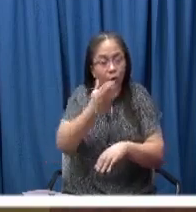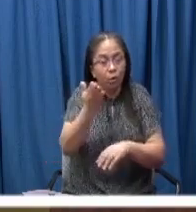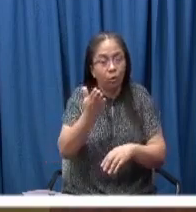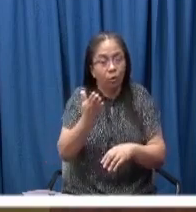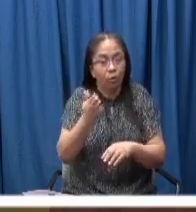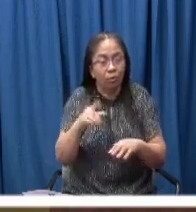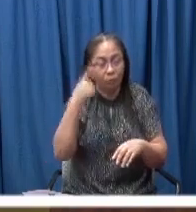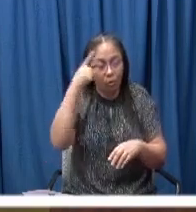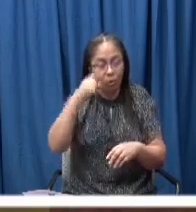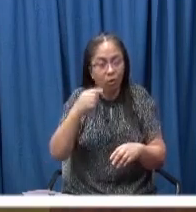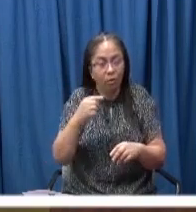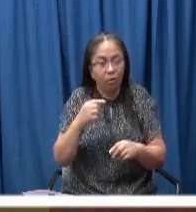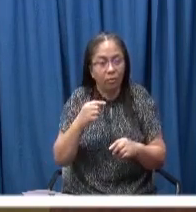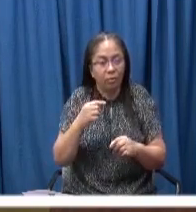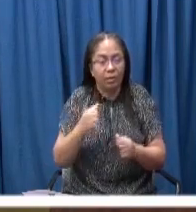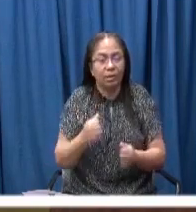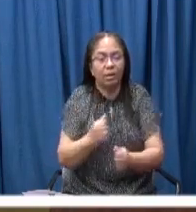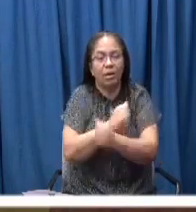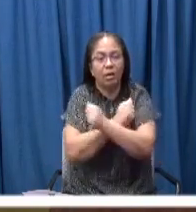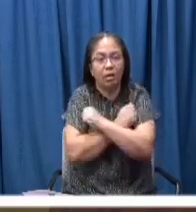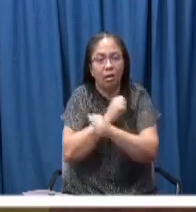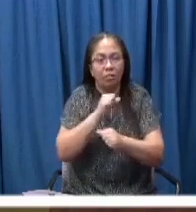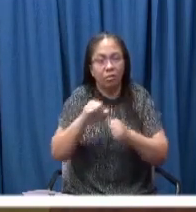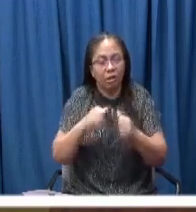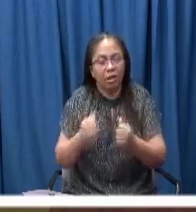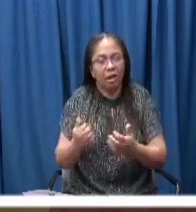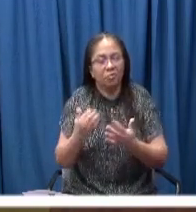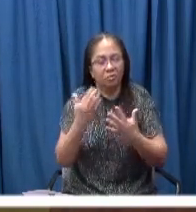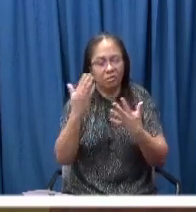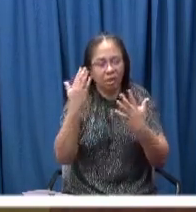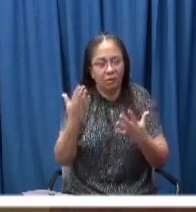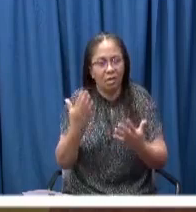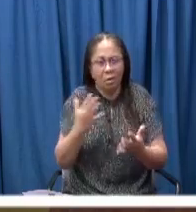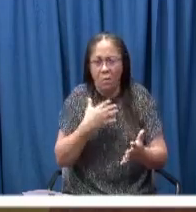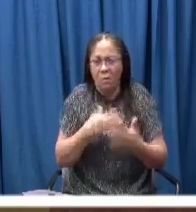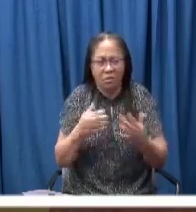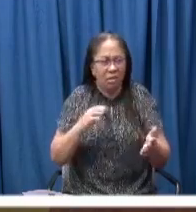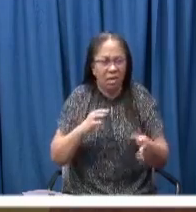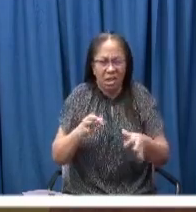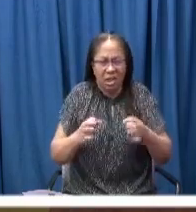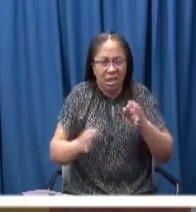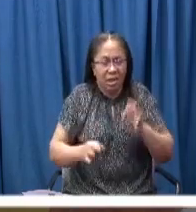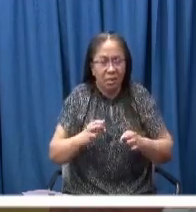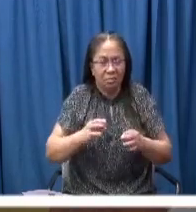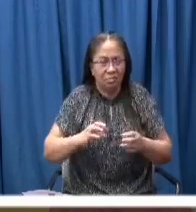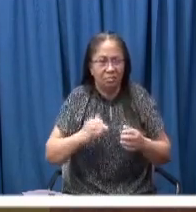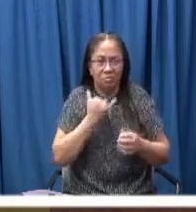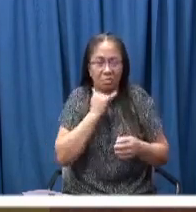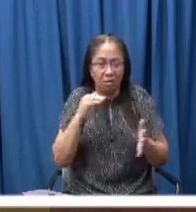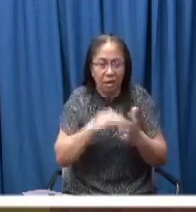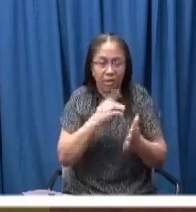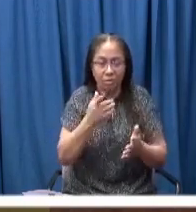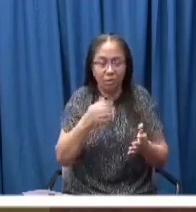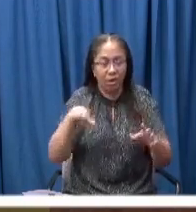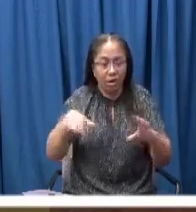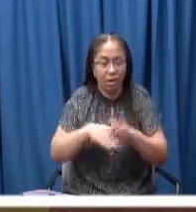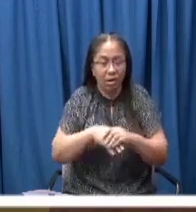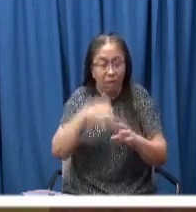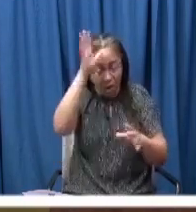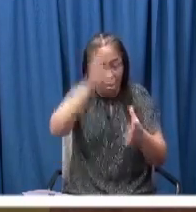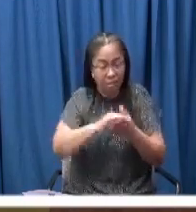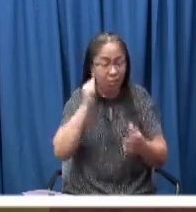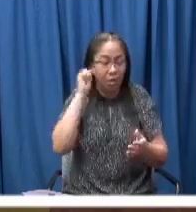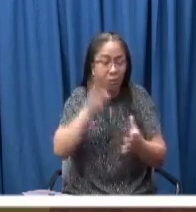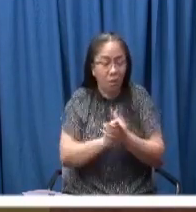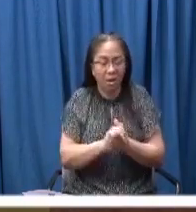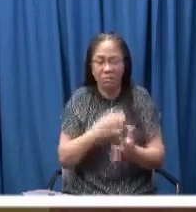down your life. And that means that you forgive and forgive and forgive again. And you become good shepherd to your spouse